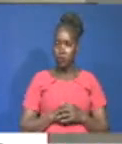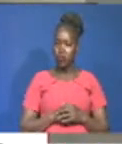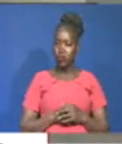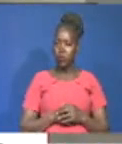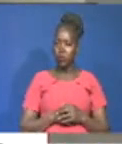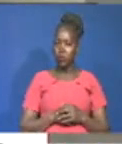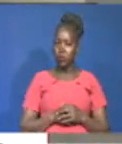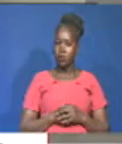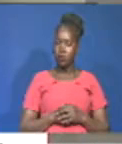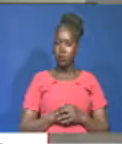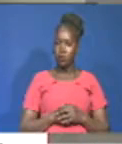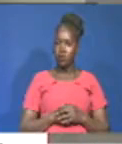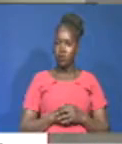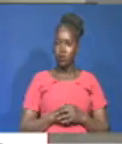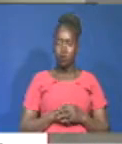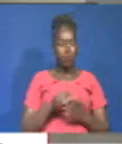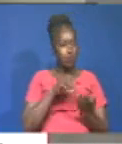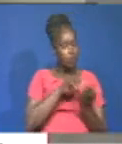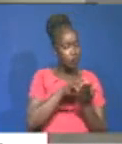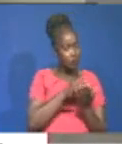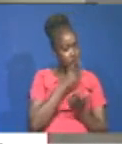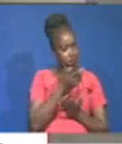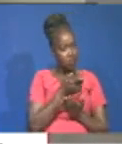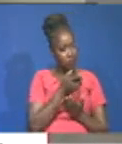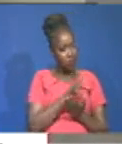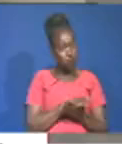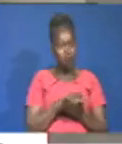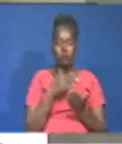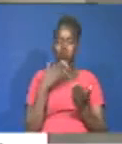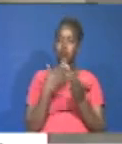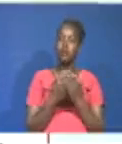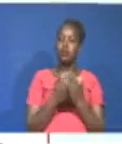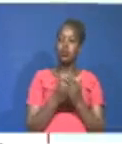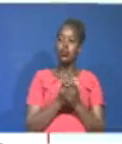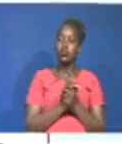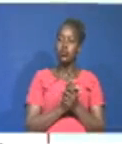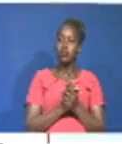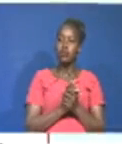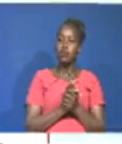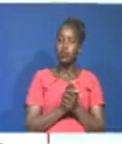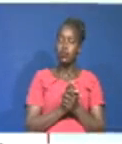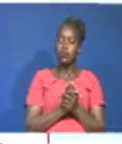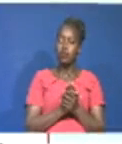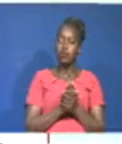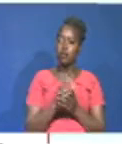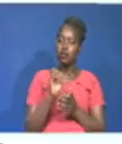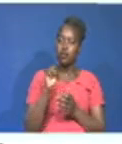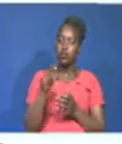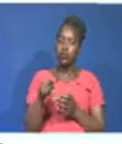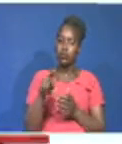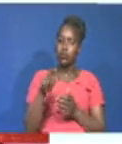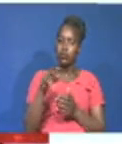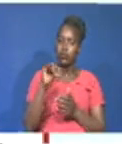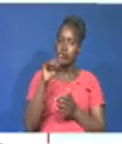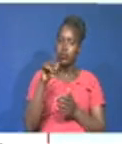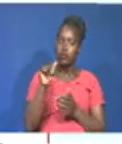layman term, what is it? What condition is this? Okay, thank you very, very much. Spina Bifida is a condition